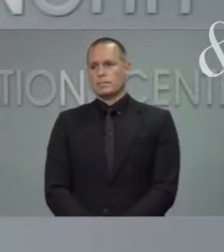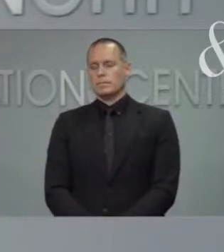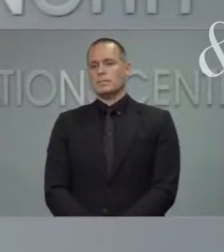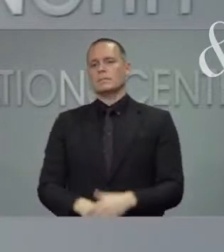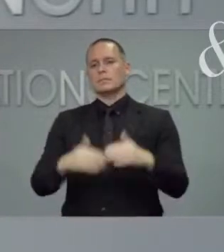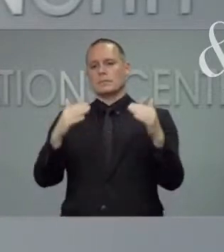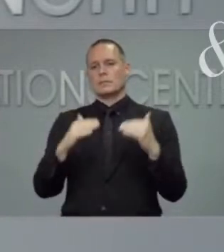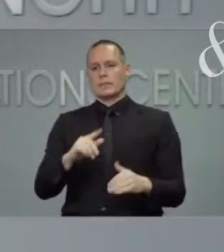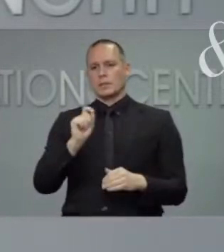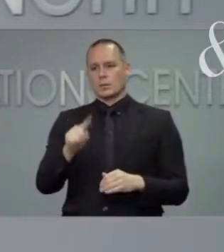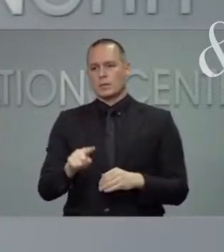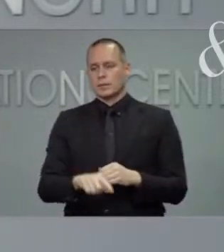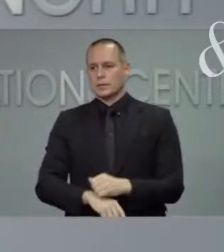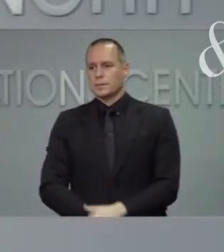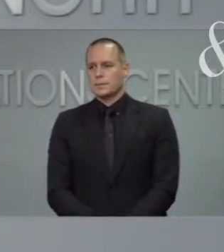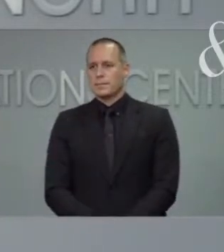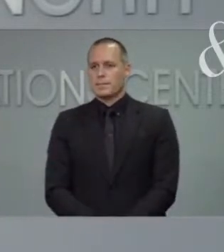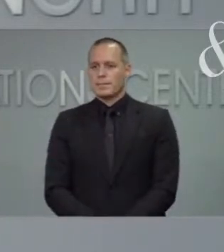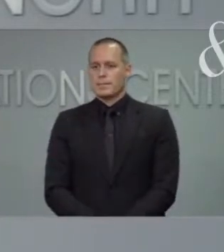Next question.